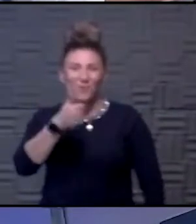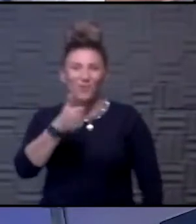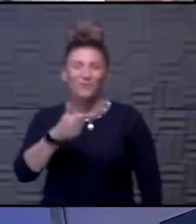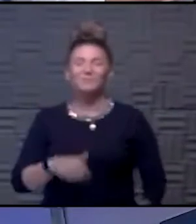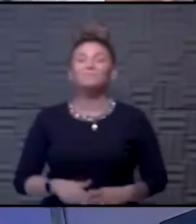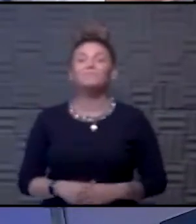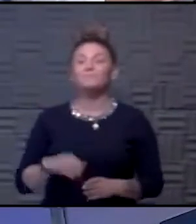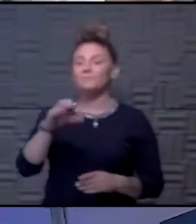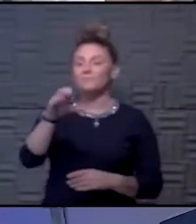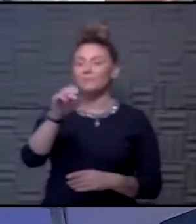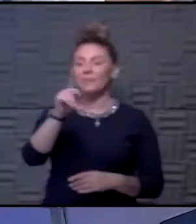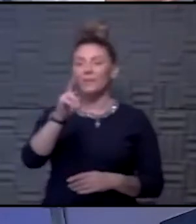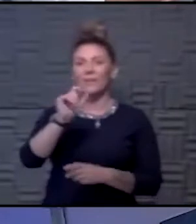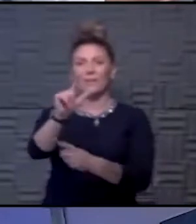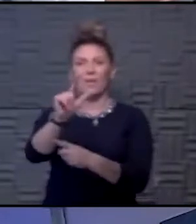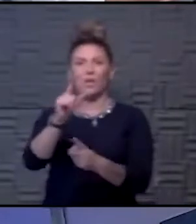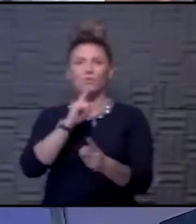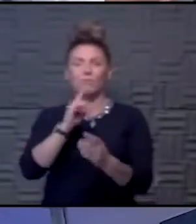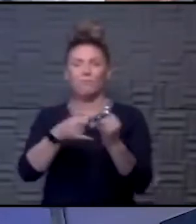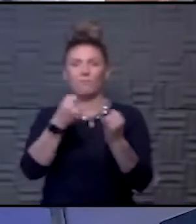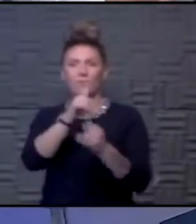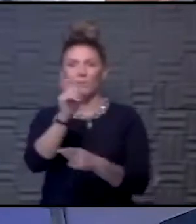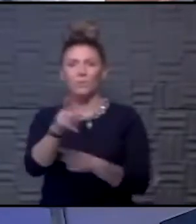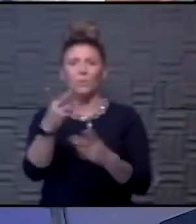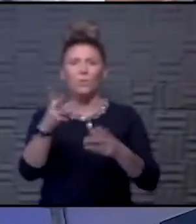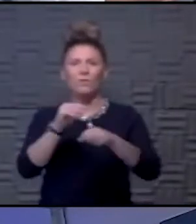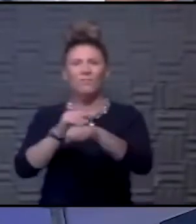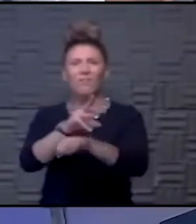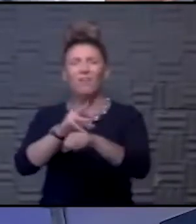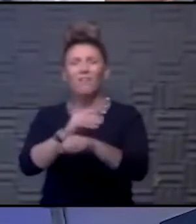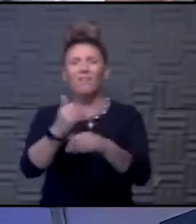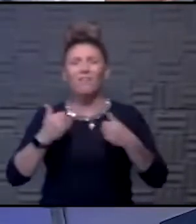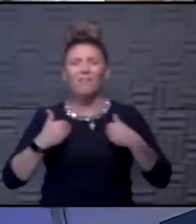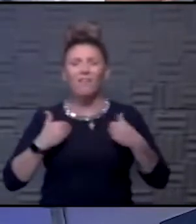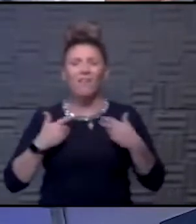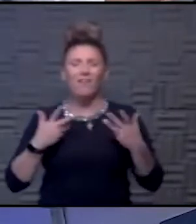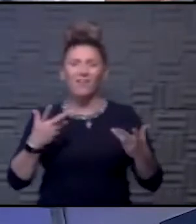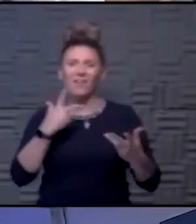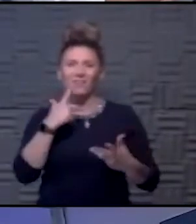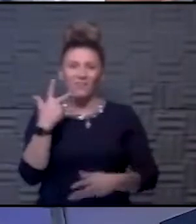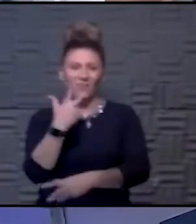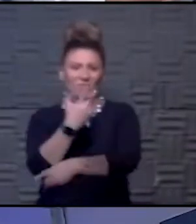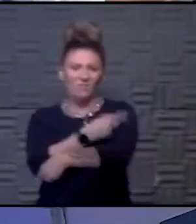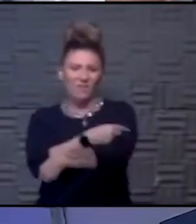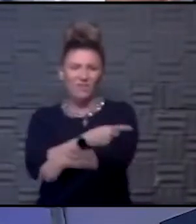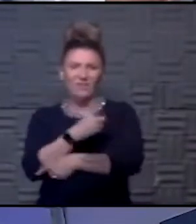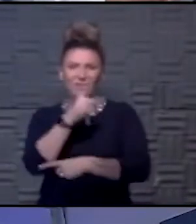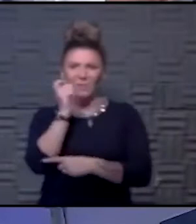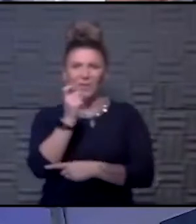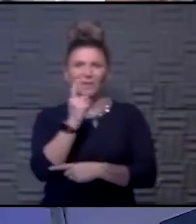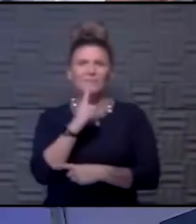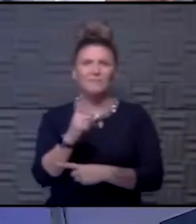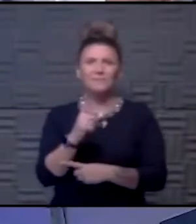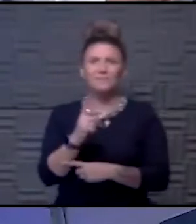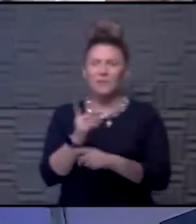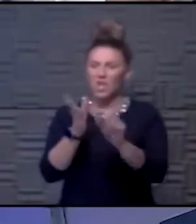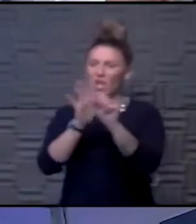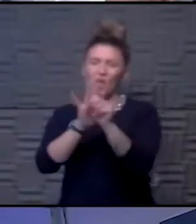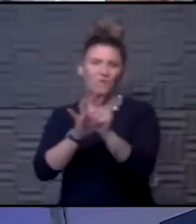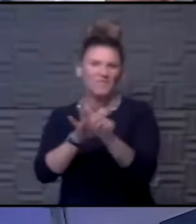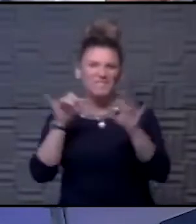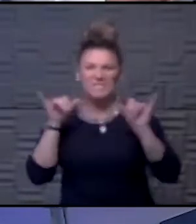Carol gets the last question. What advice do you have for people who feel getting vaccinated fruitless because COVID is here to stay, as are the